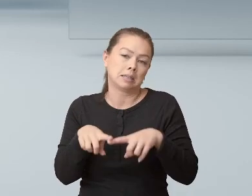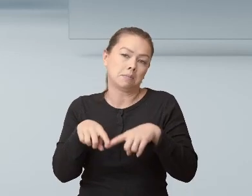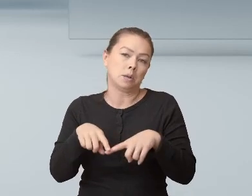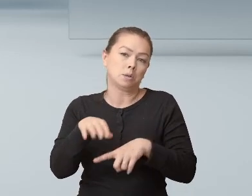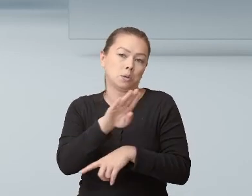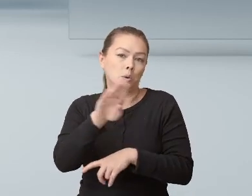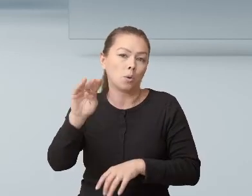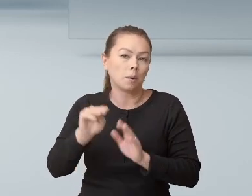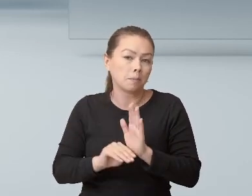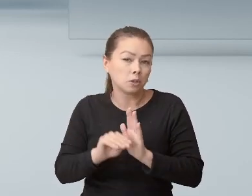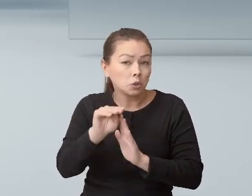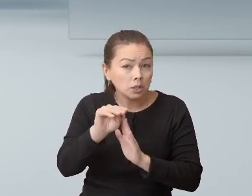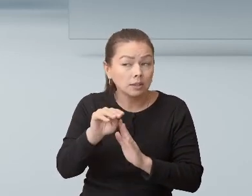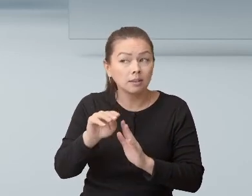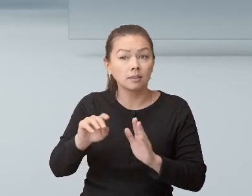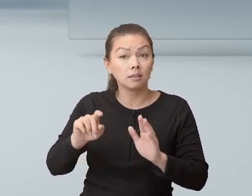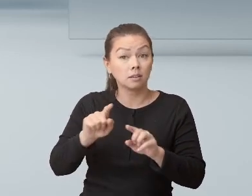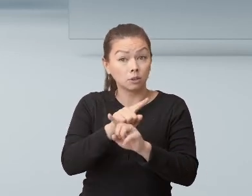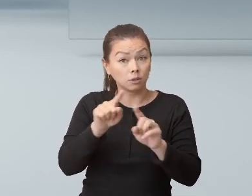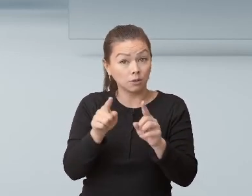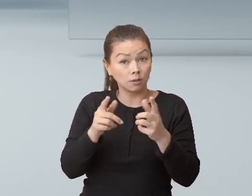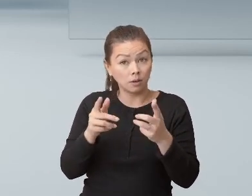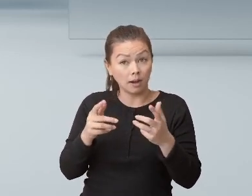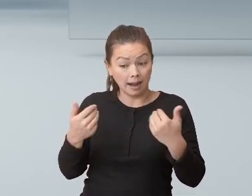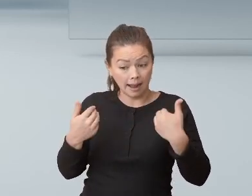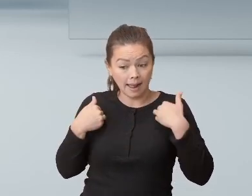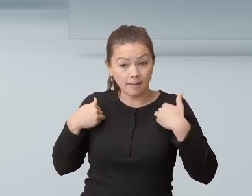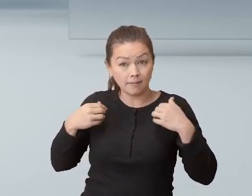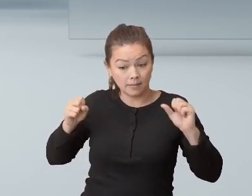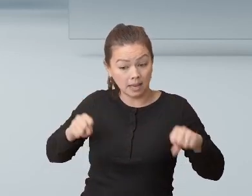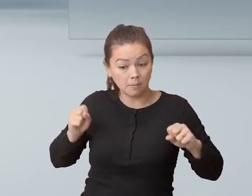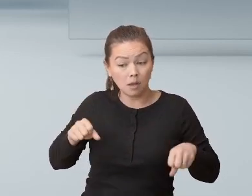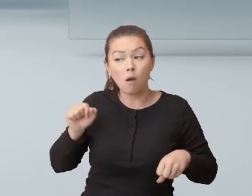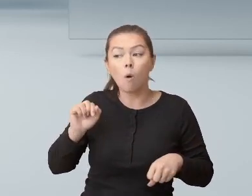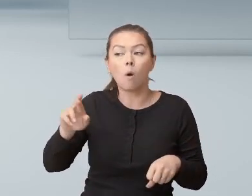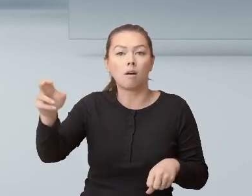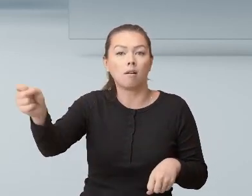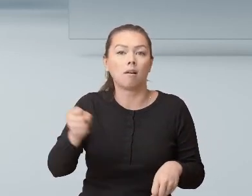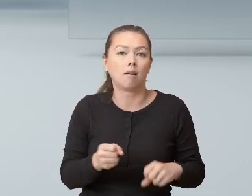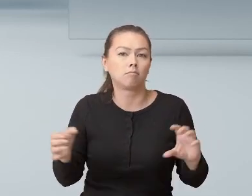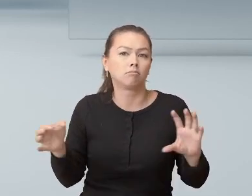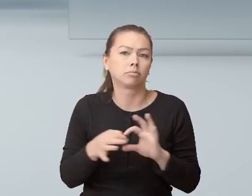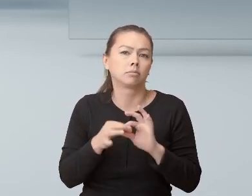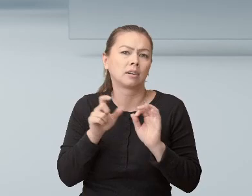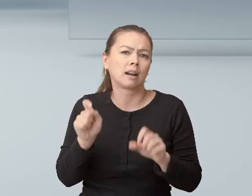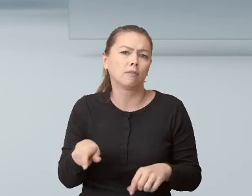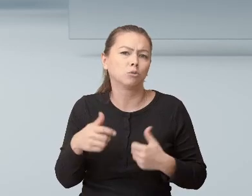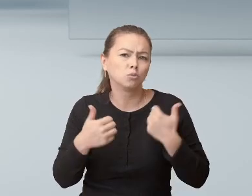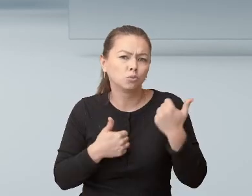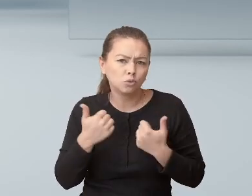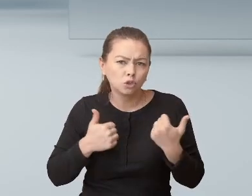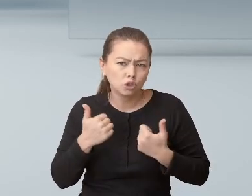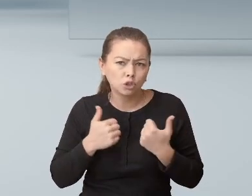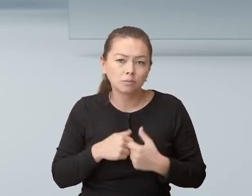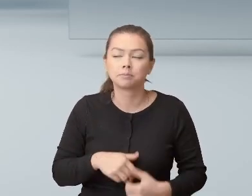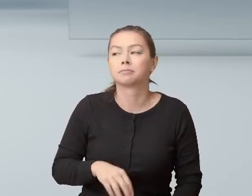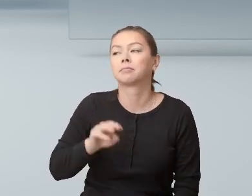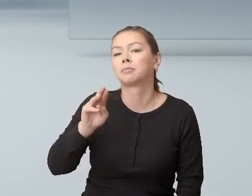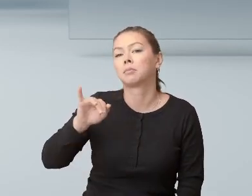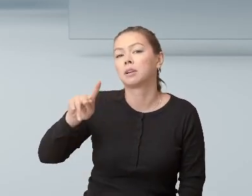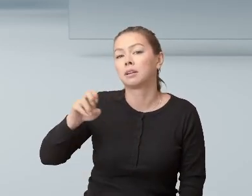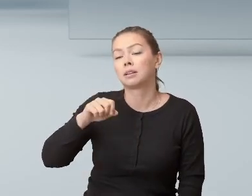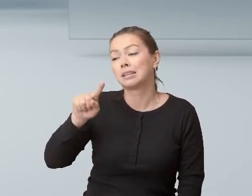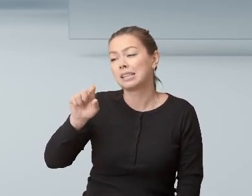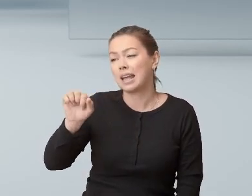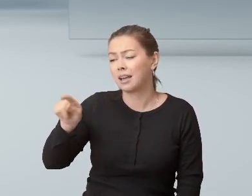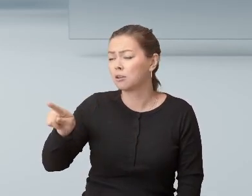have in-house versus not? Yeah, it's a good point. And Zach, you've been through several solution designs with